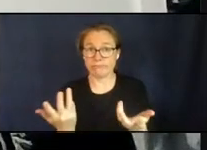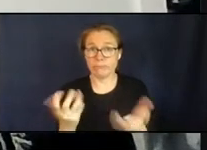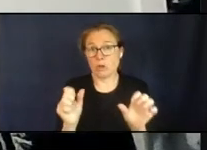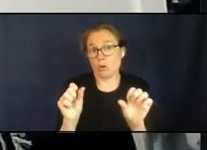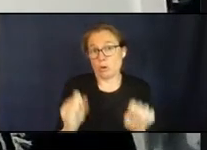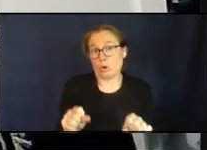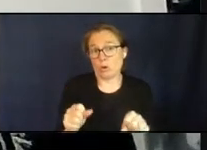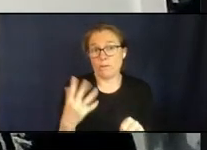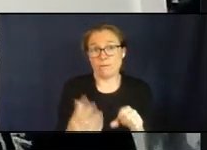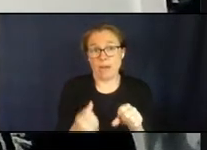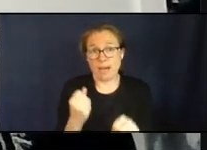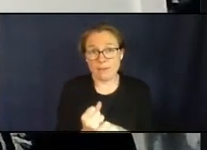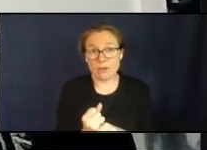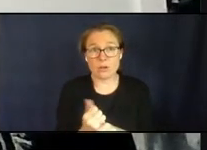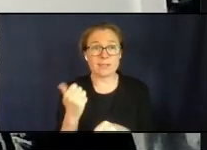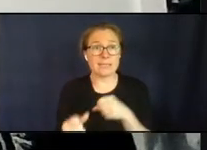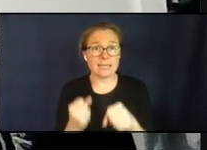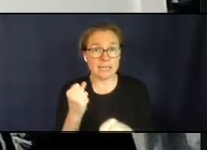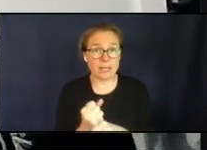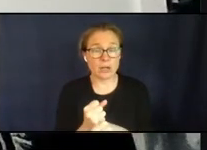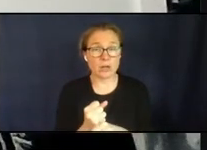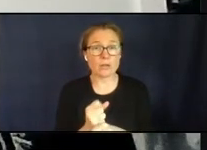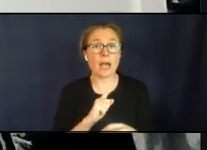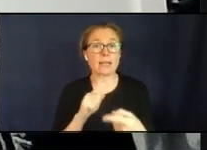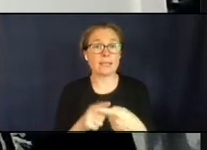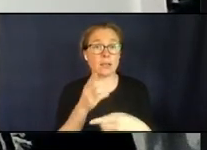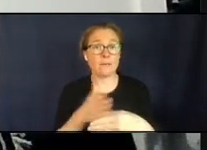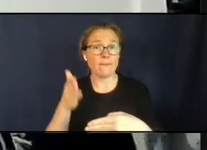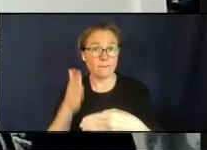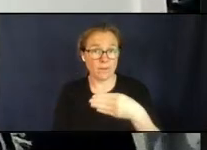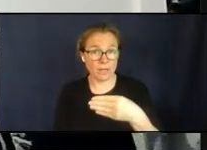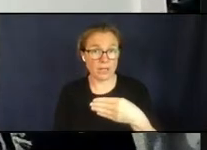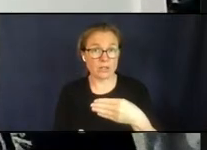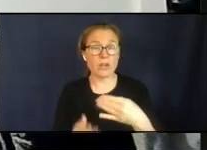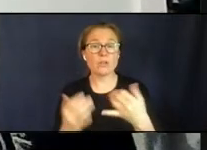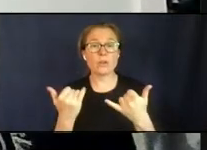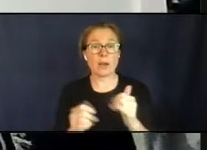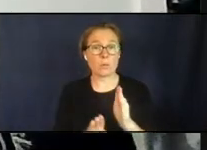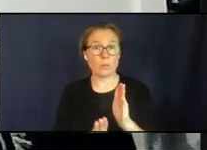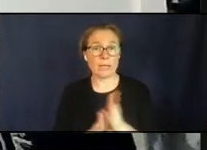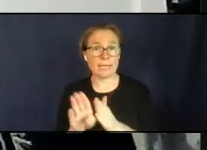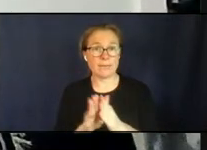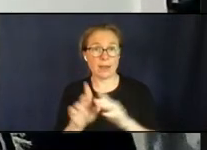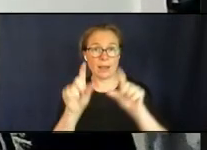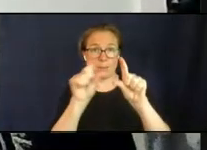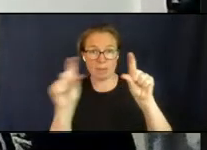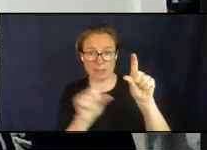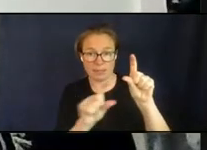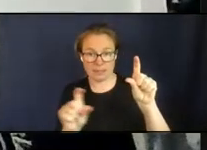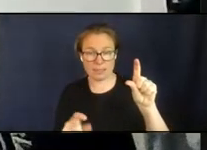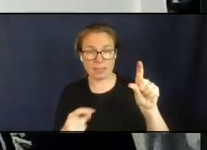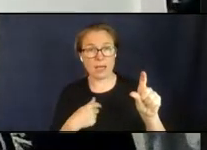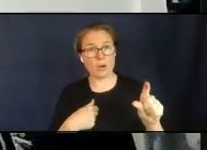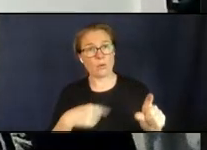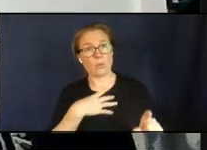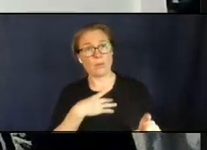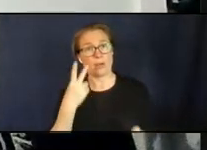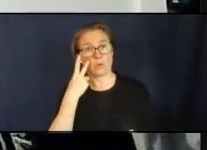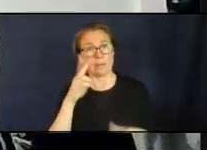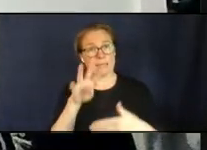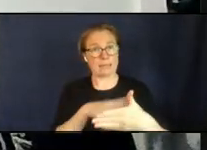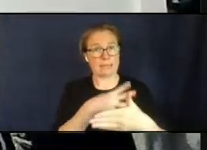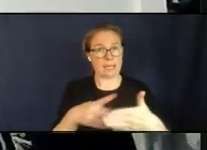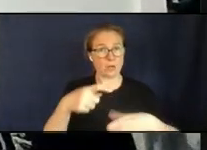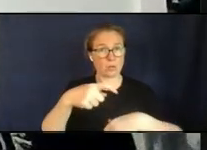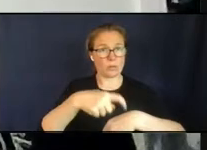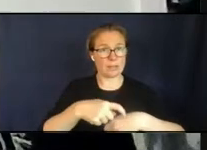10-year endpoint, it could be a one-year endpoint. As we put together those dashboards, we'd like to see the timeline so that as we measure them and we get together, we can